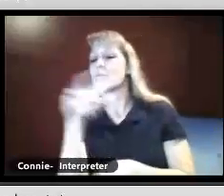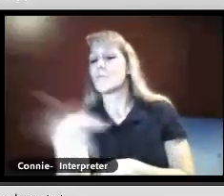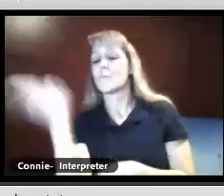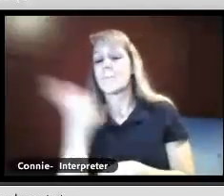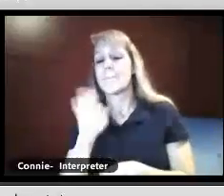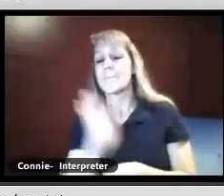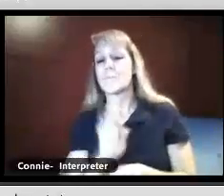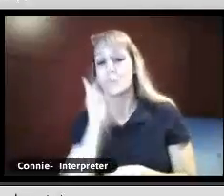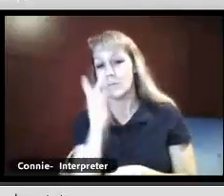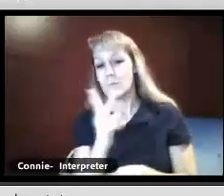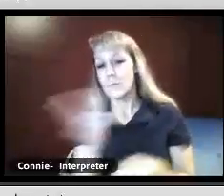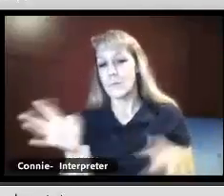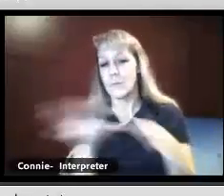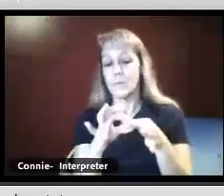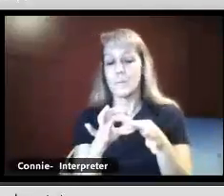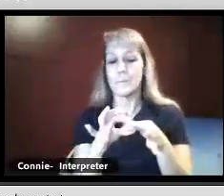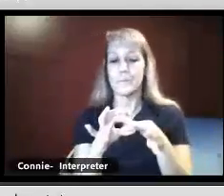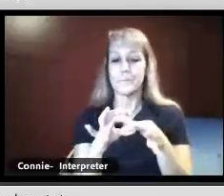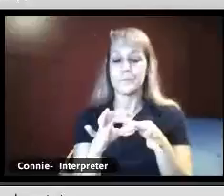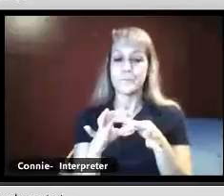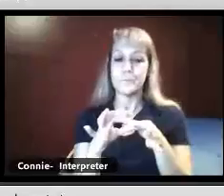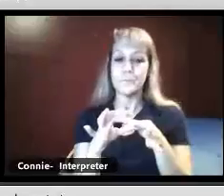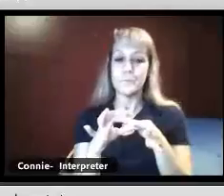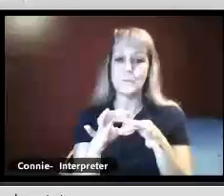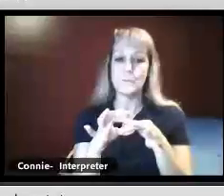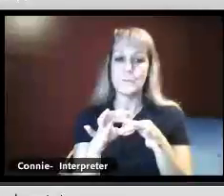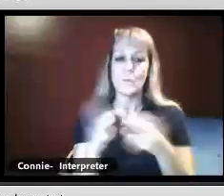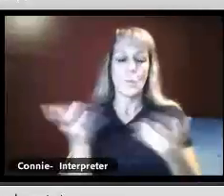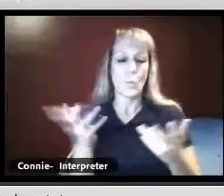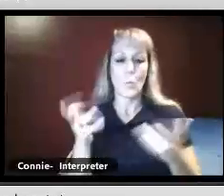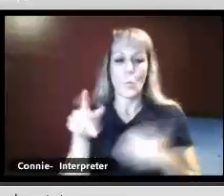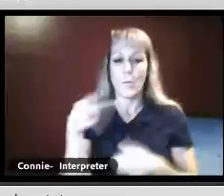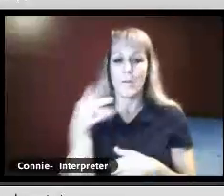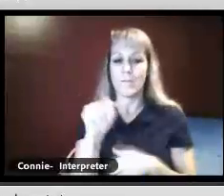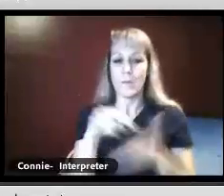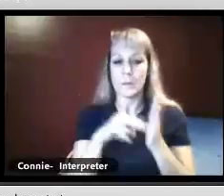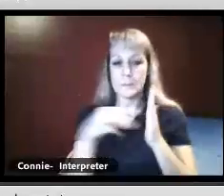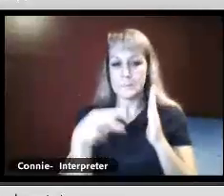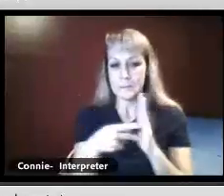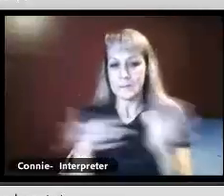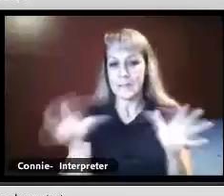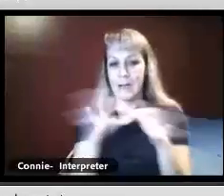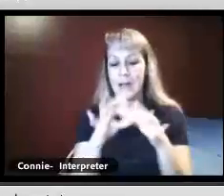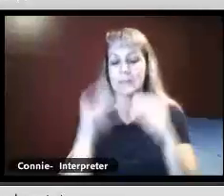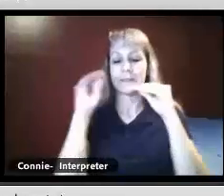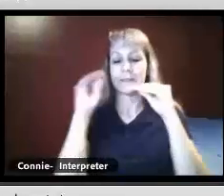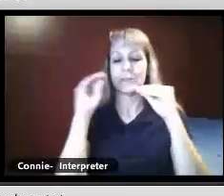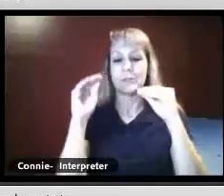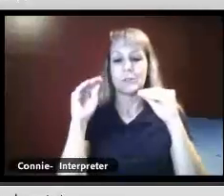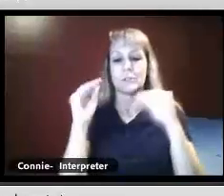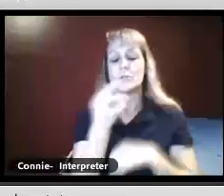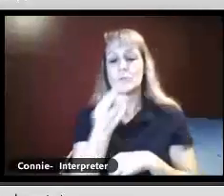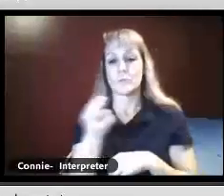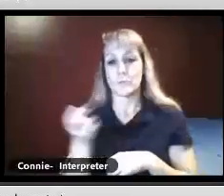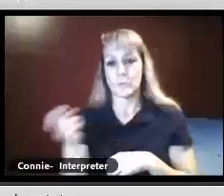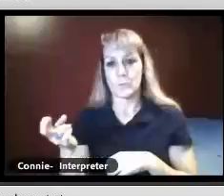a link next to what is PhET. The link is titled Teaching Resources.